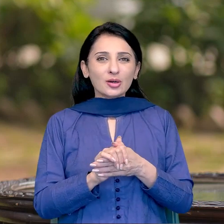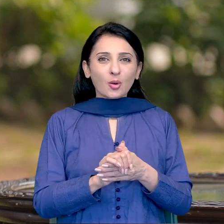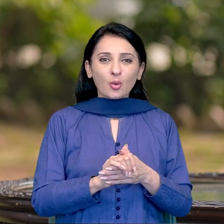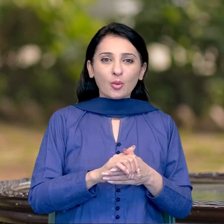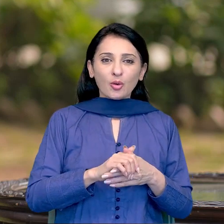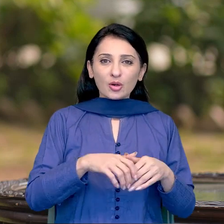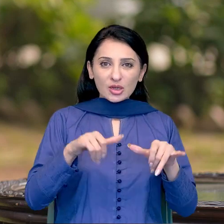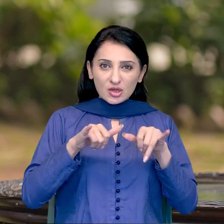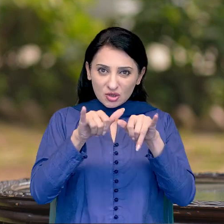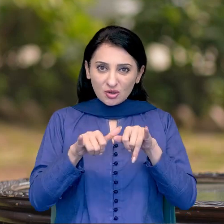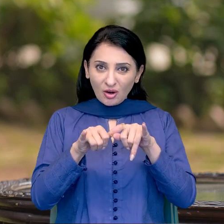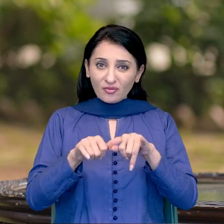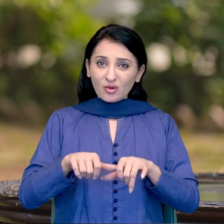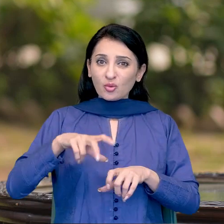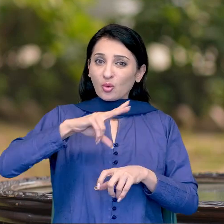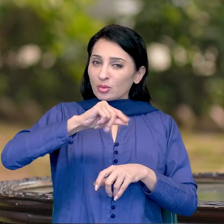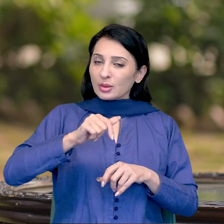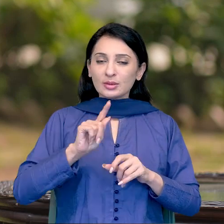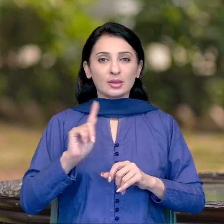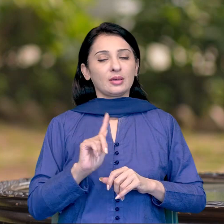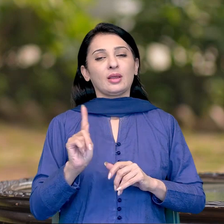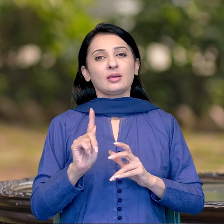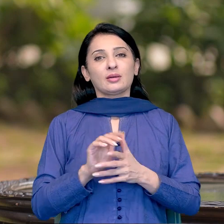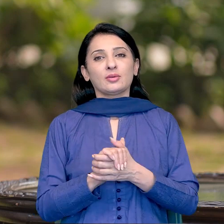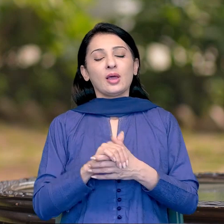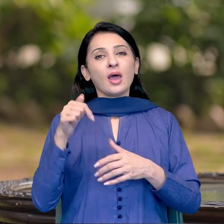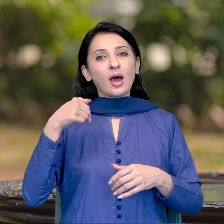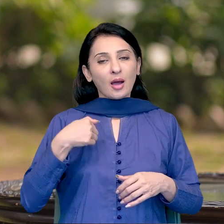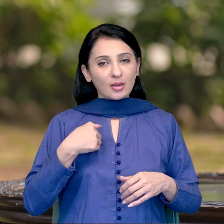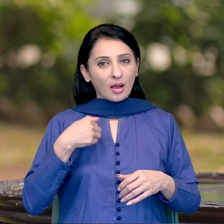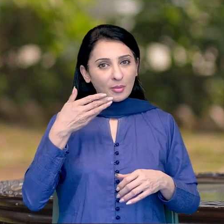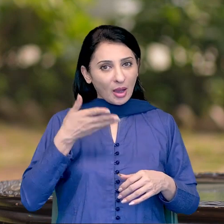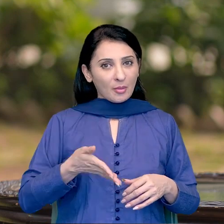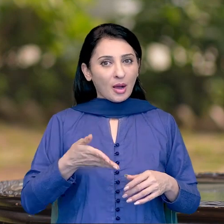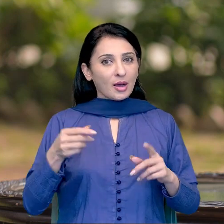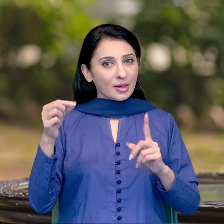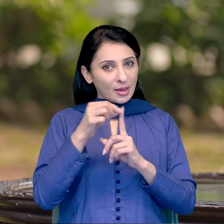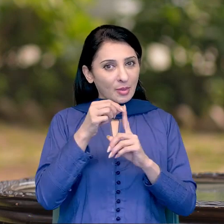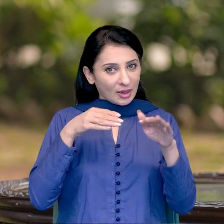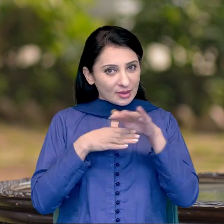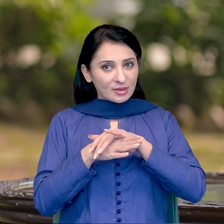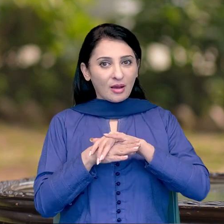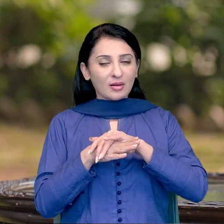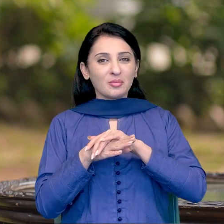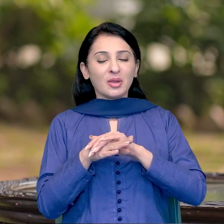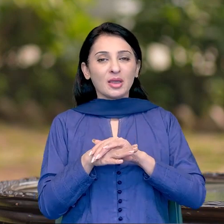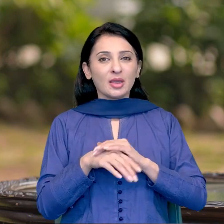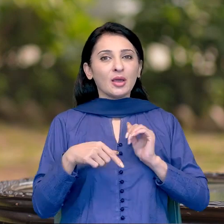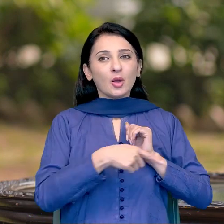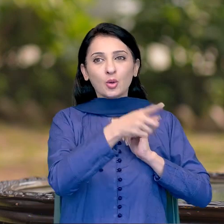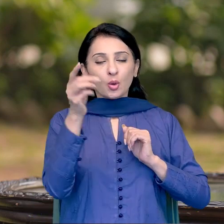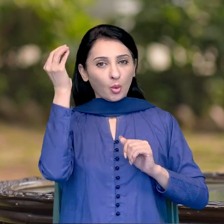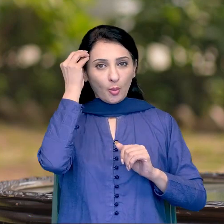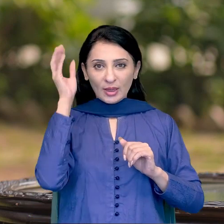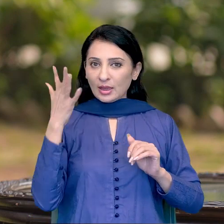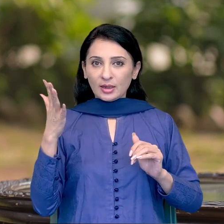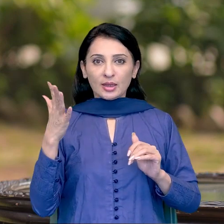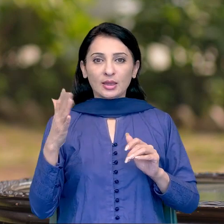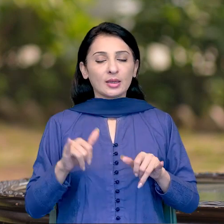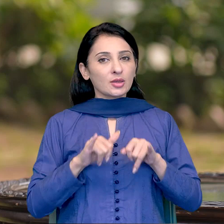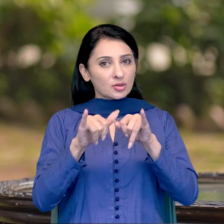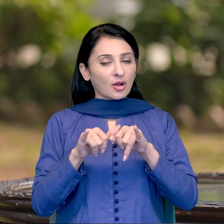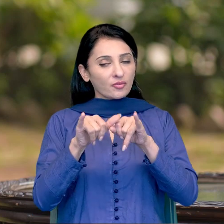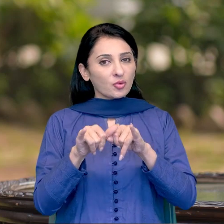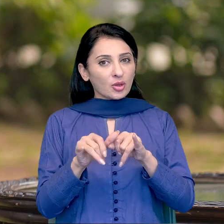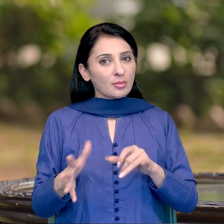or torture. But unfortunately, most of the people in our country do not believe that animals should have rights. Animals are viewed as commodities which